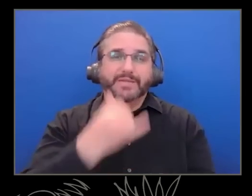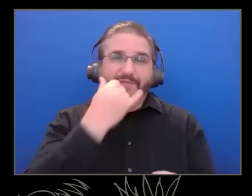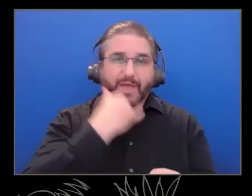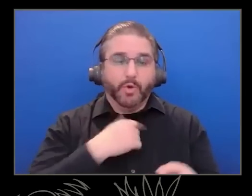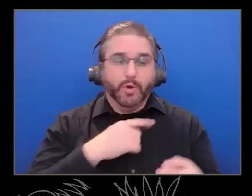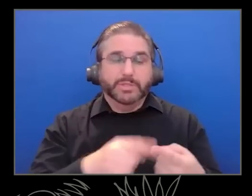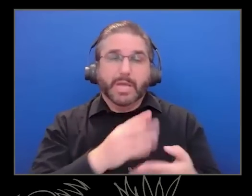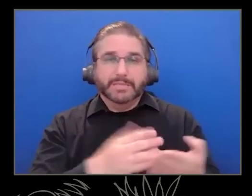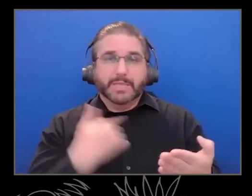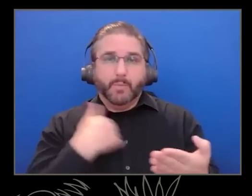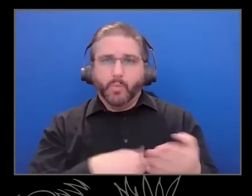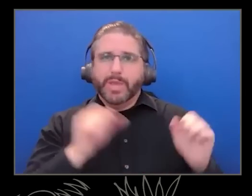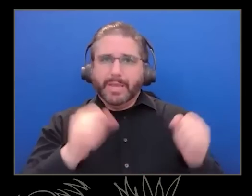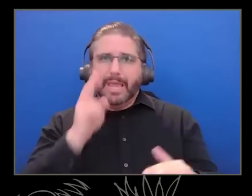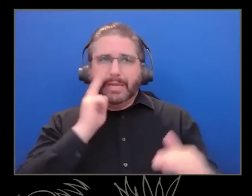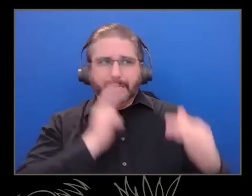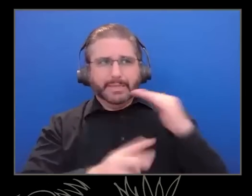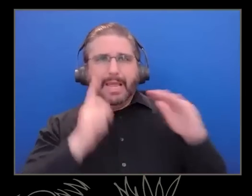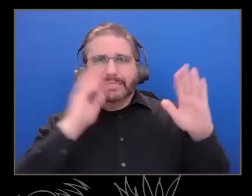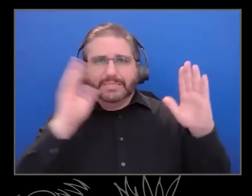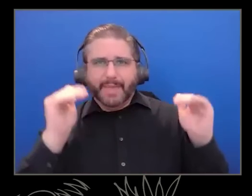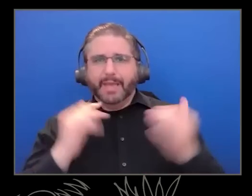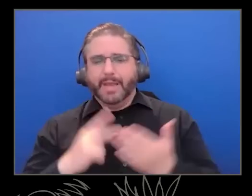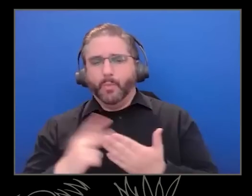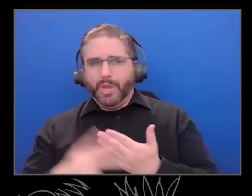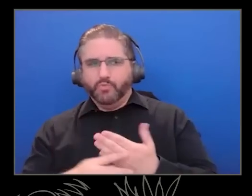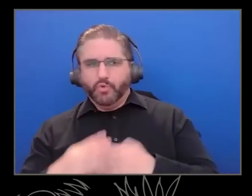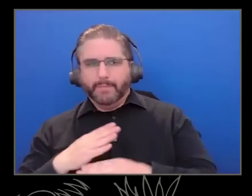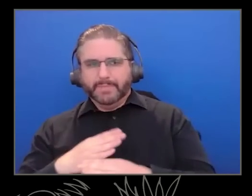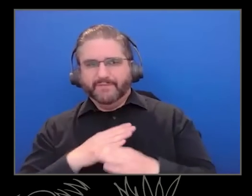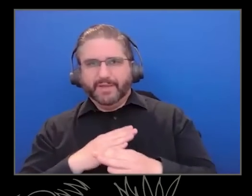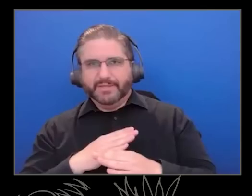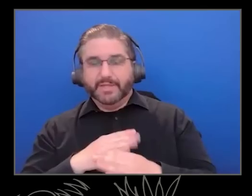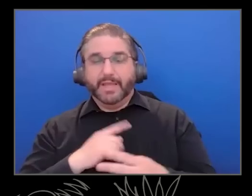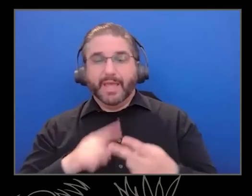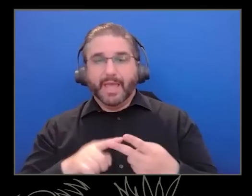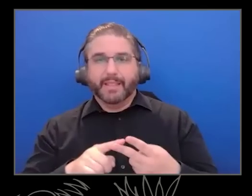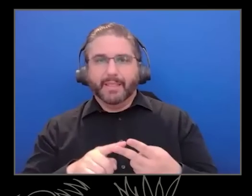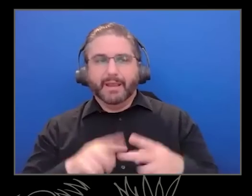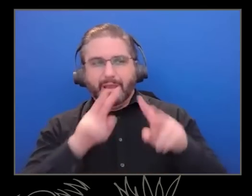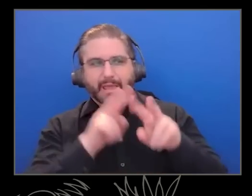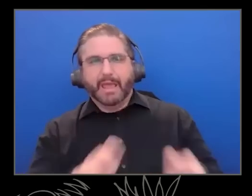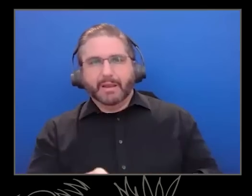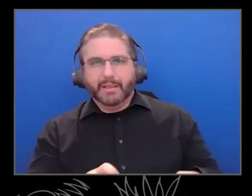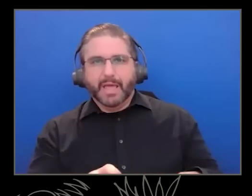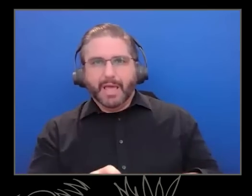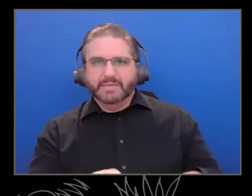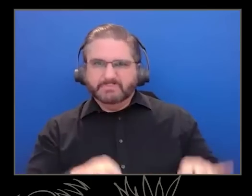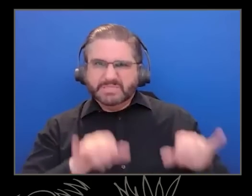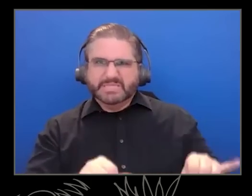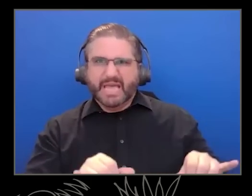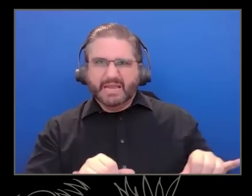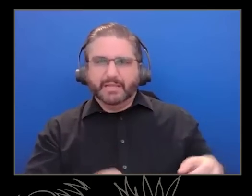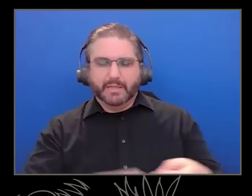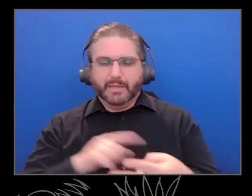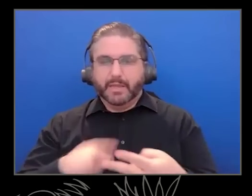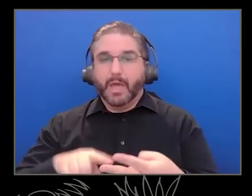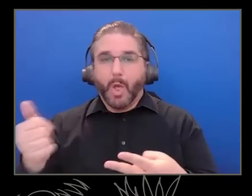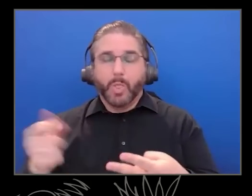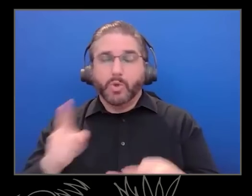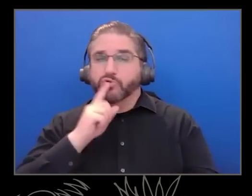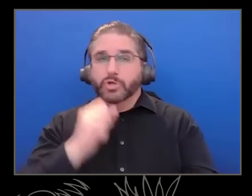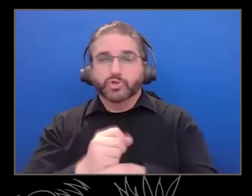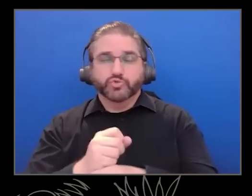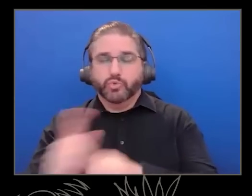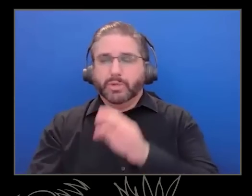can expect, program defensively against, and analyze statically. And those that are truly exceptional and outside